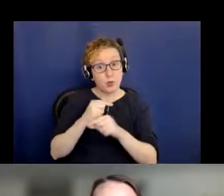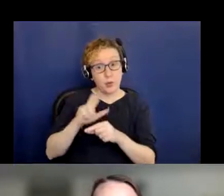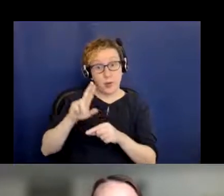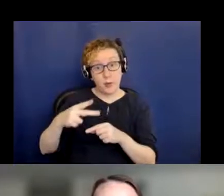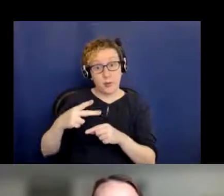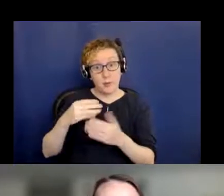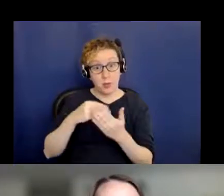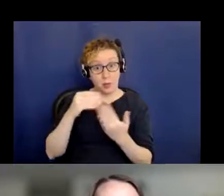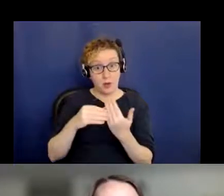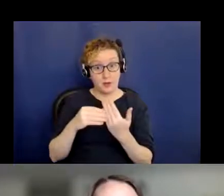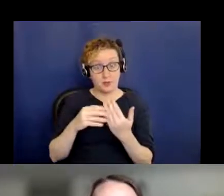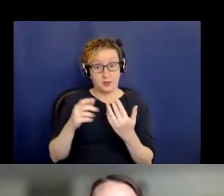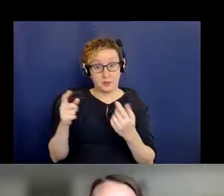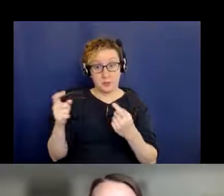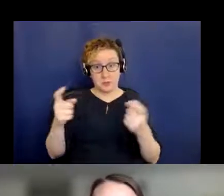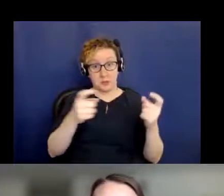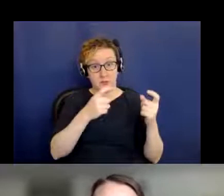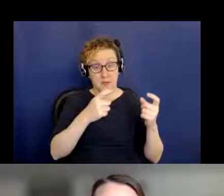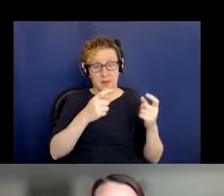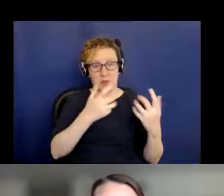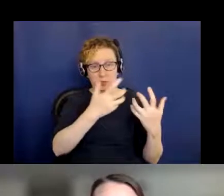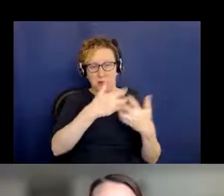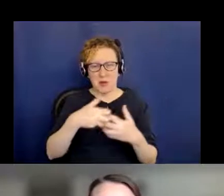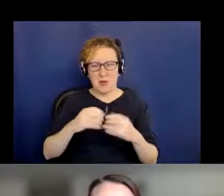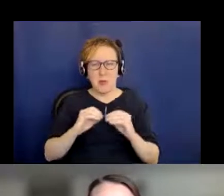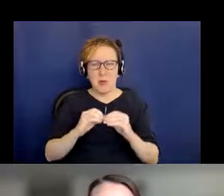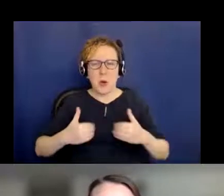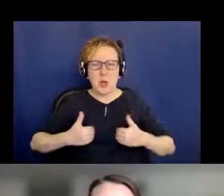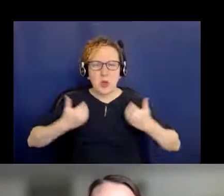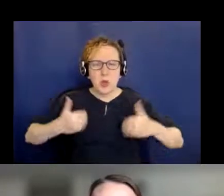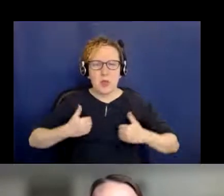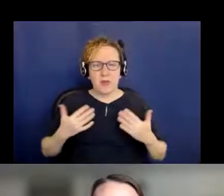and made them into a more youth-friendly